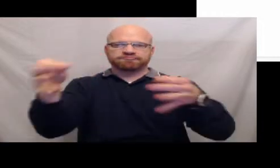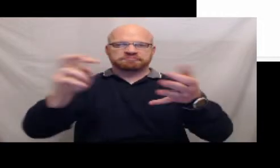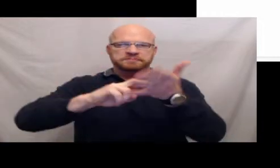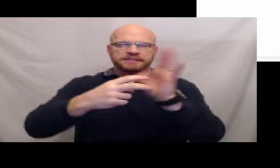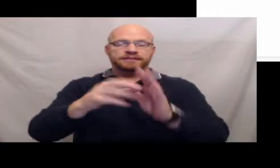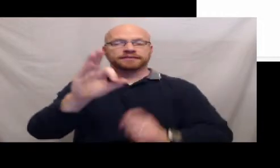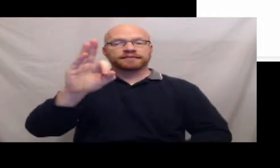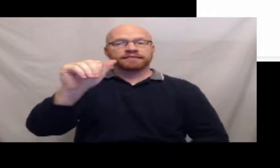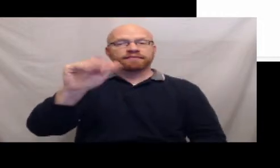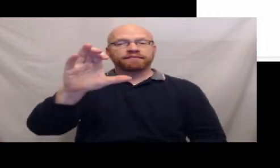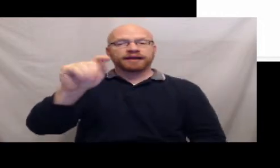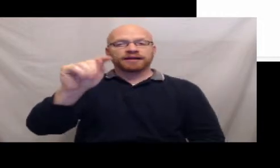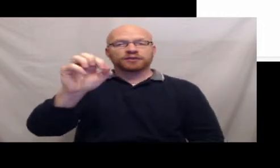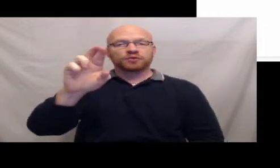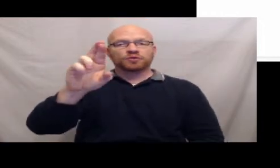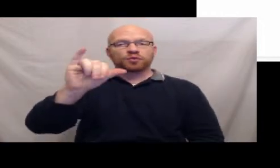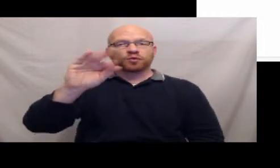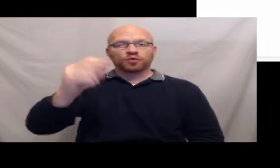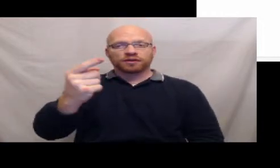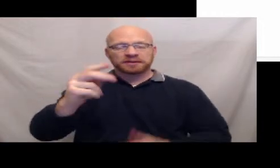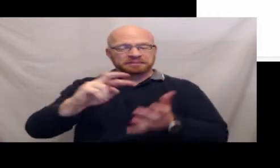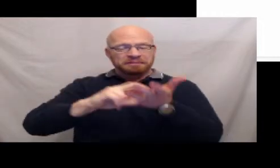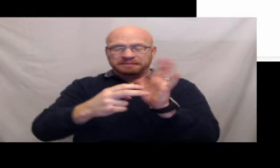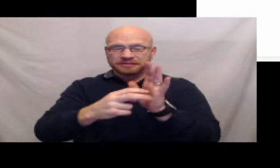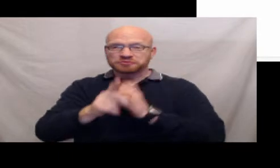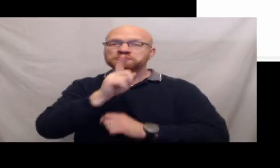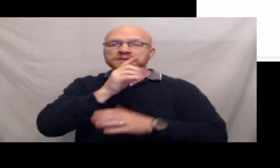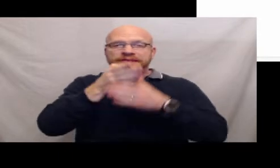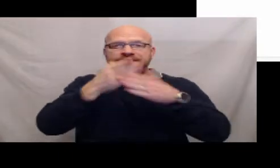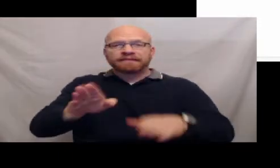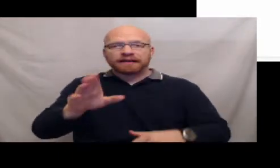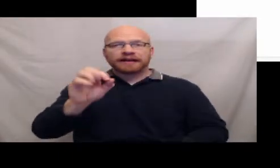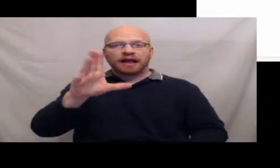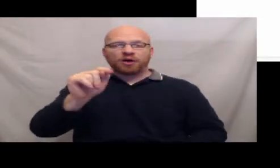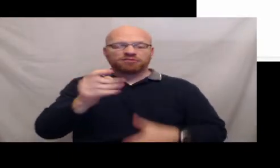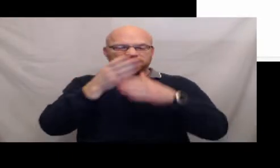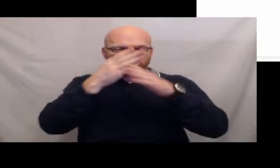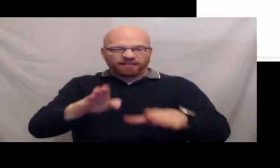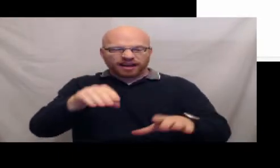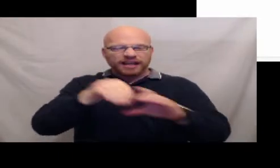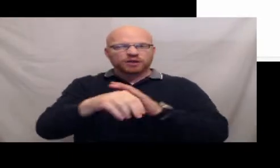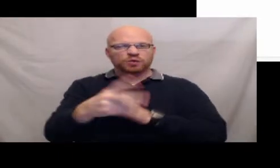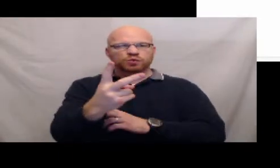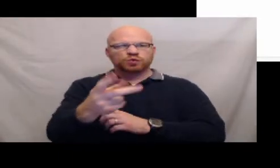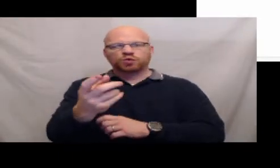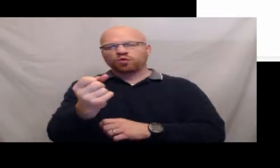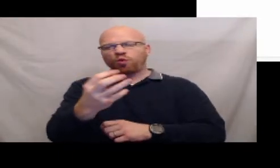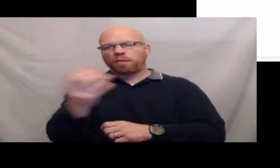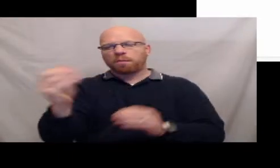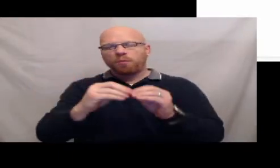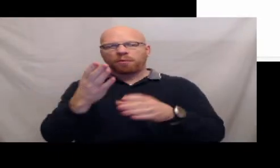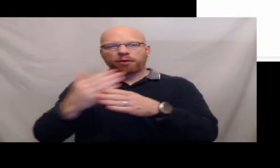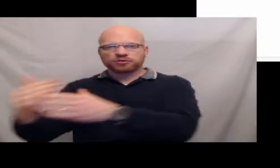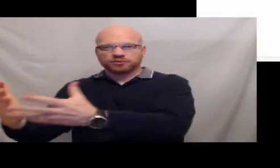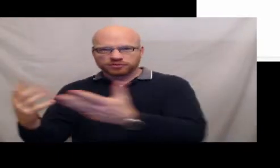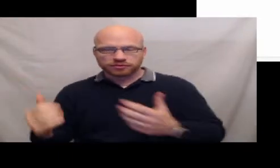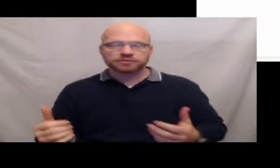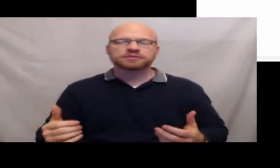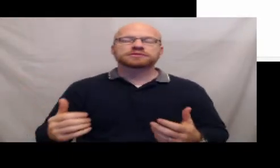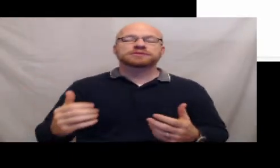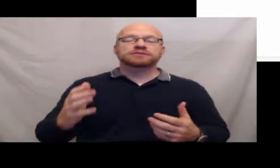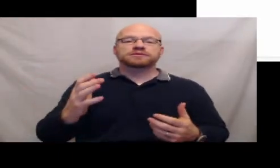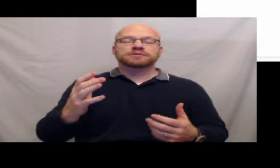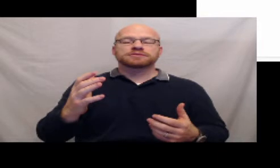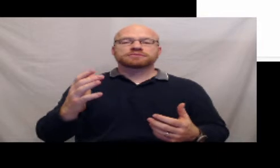These two words, let me describe what they mean. Factoring means dividing out, dividing things into two parts or